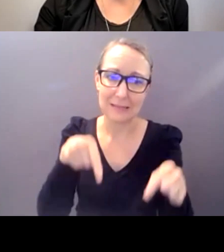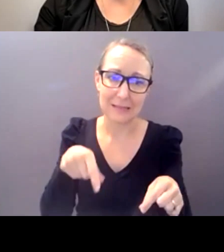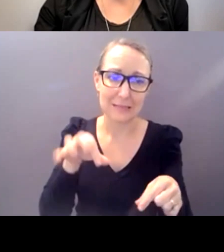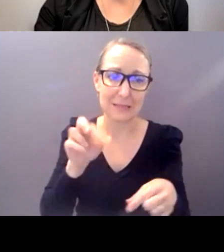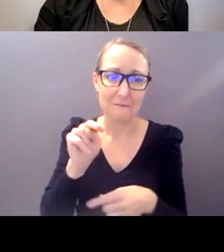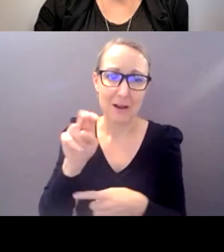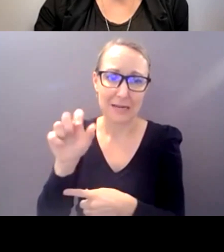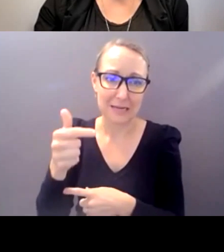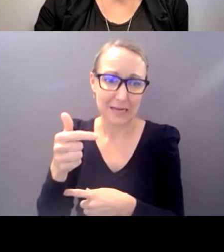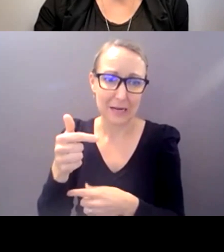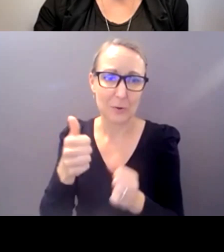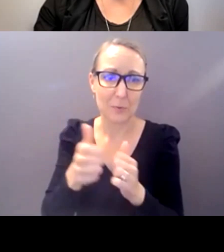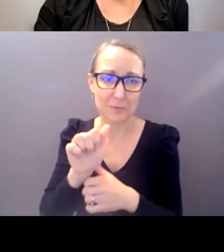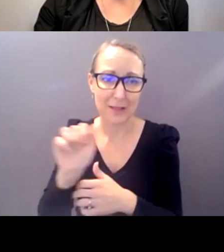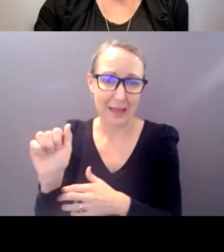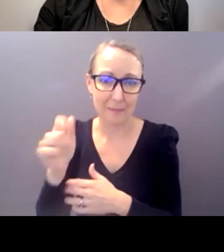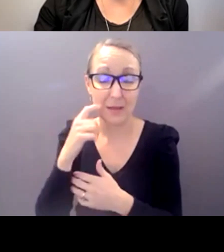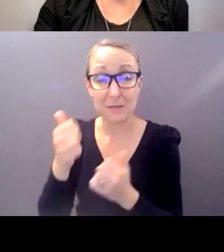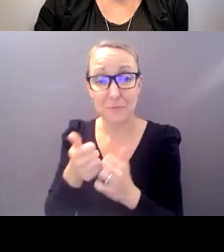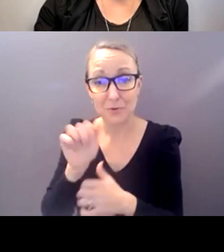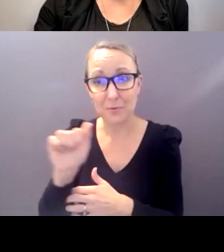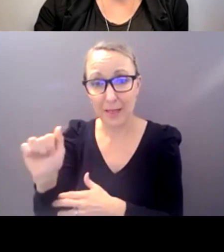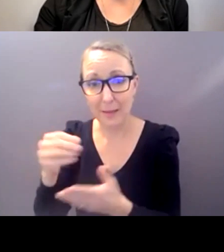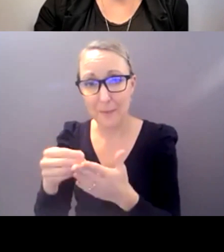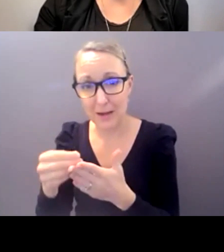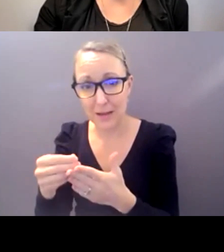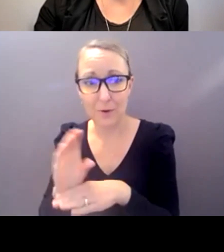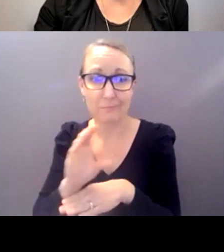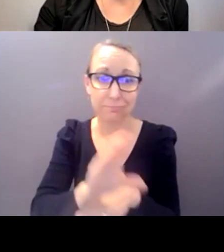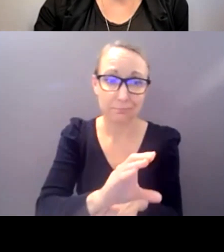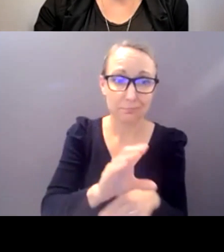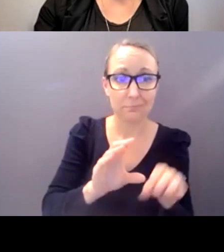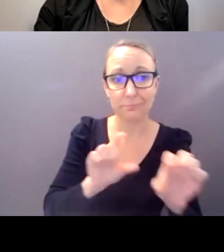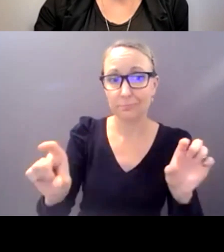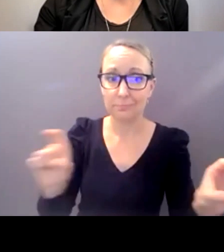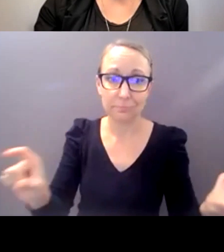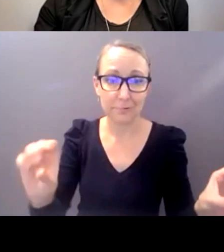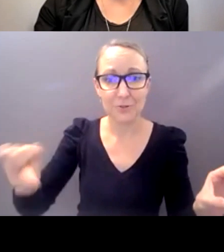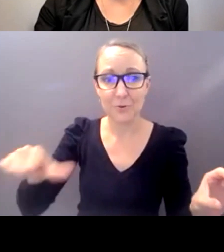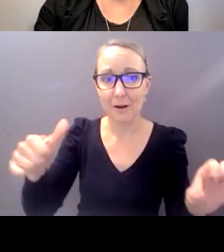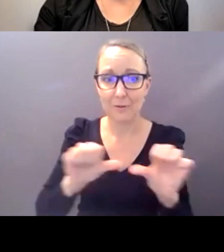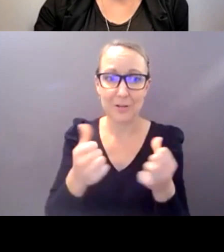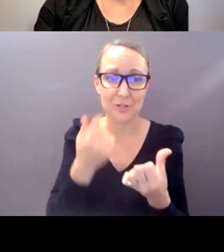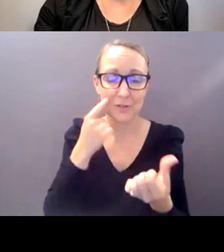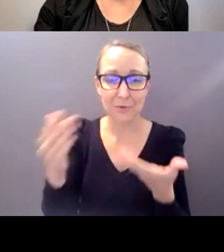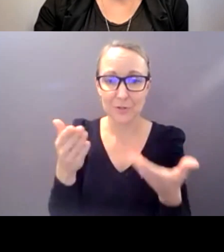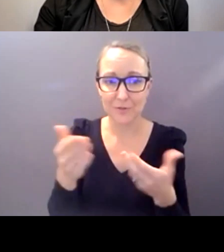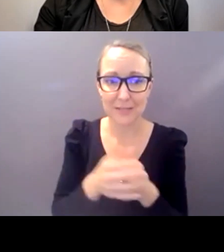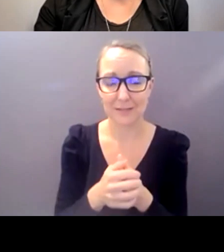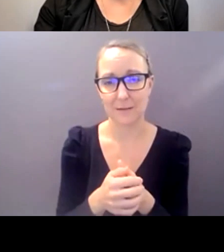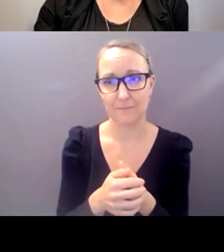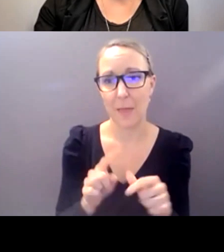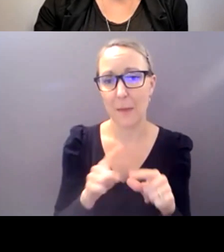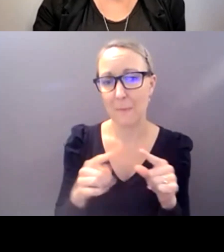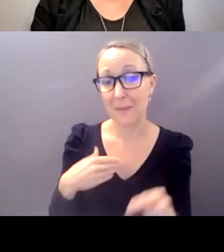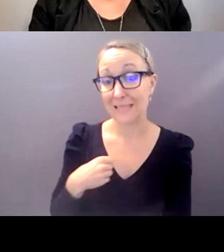we passed the bulk of that money through to our partner agencies for services, yet my staff